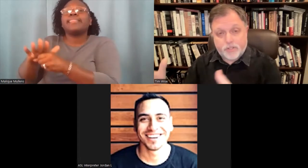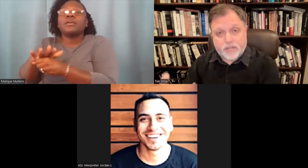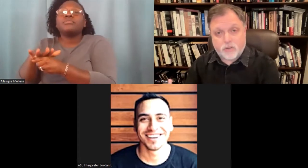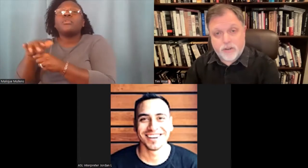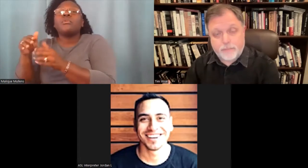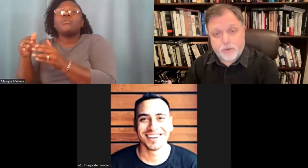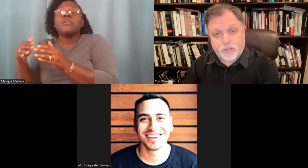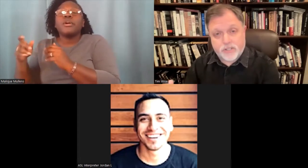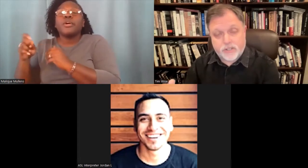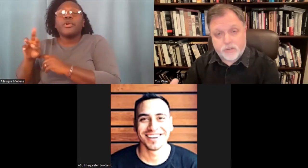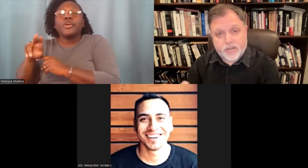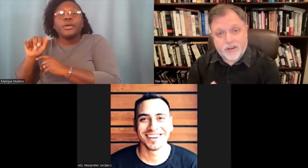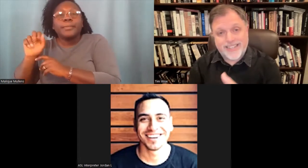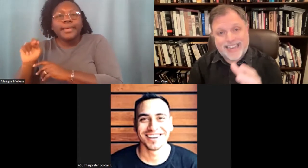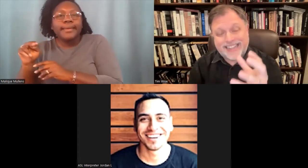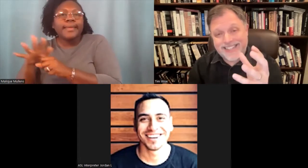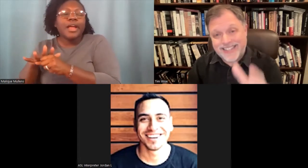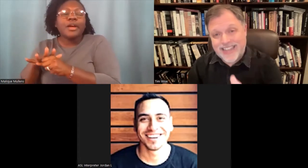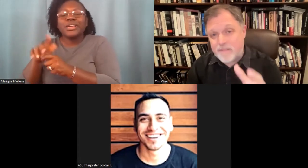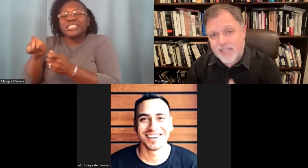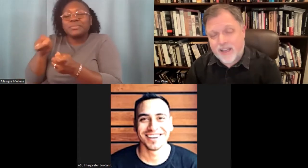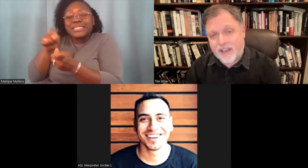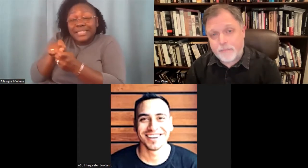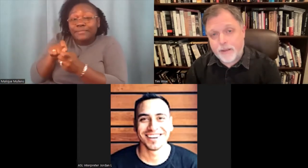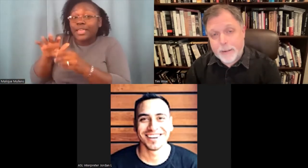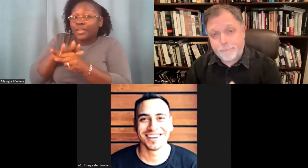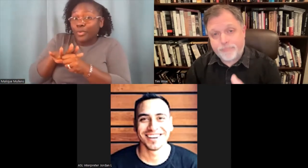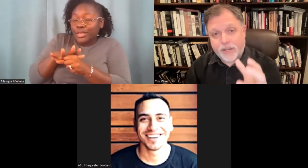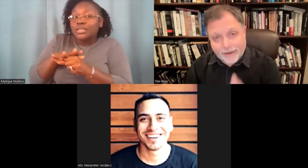and particular neighborhoods in those areas. At the same